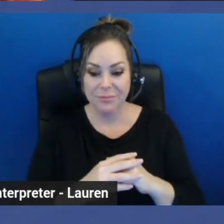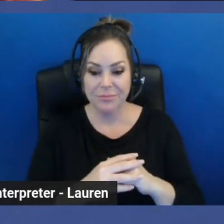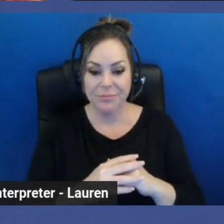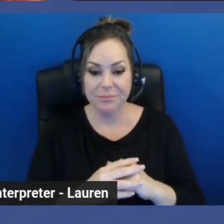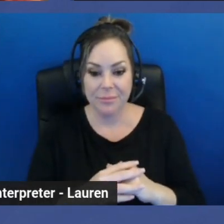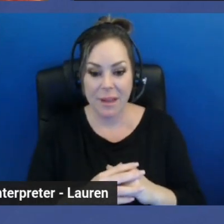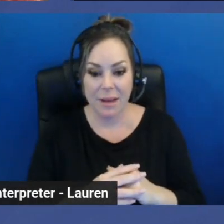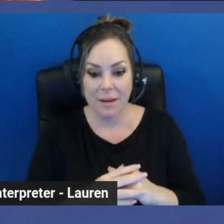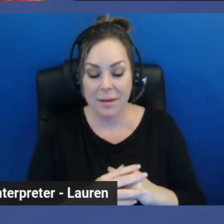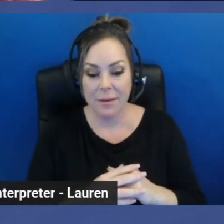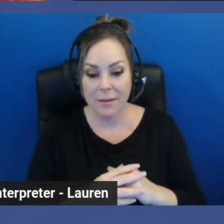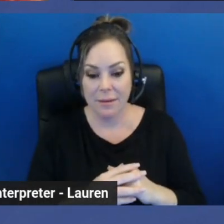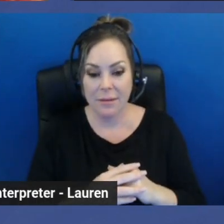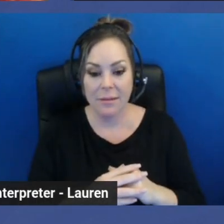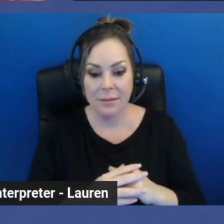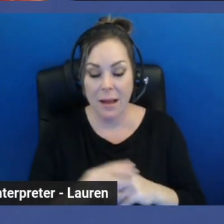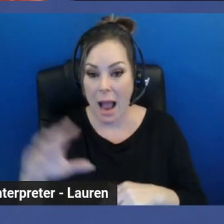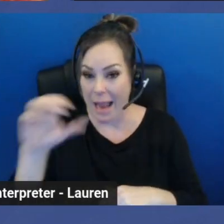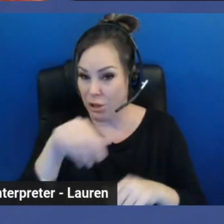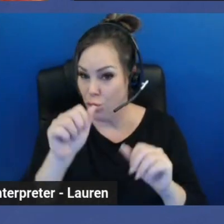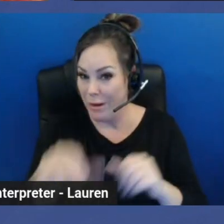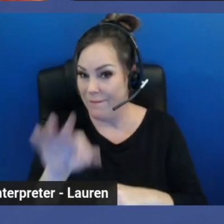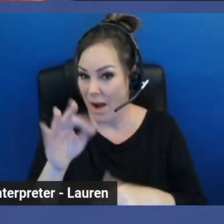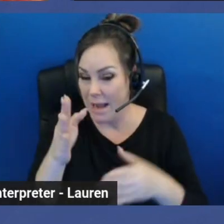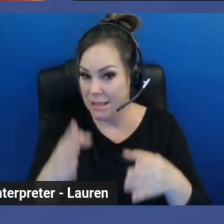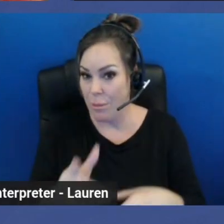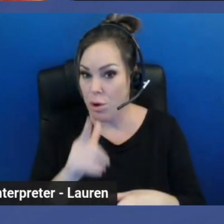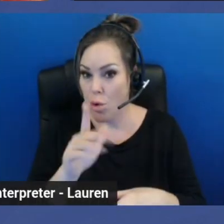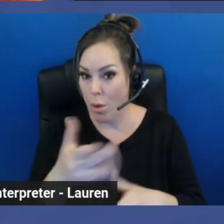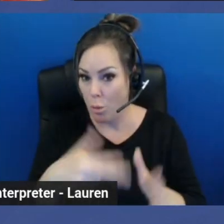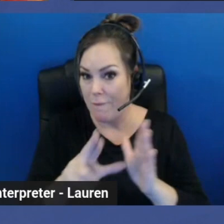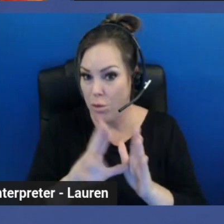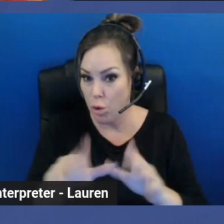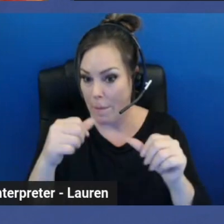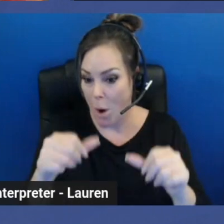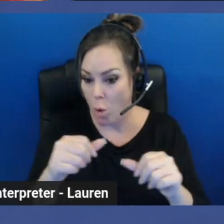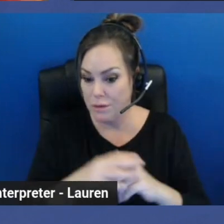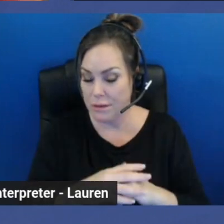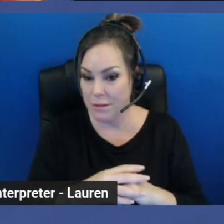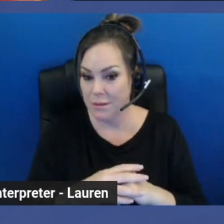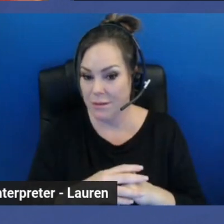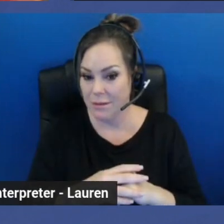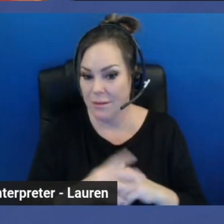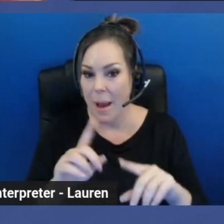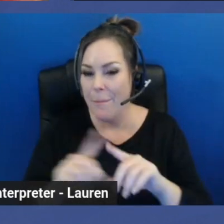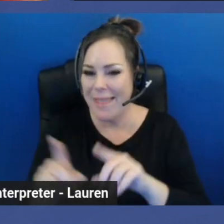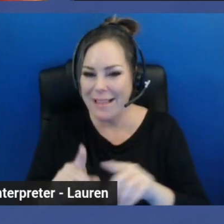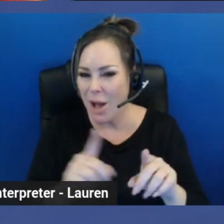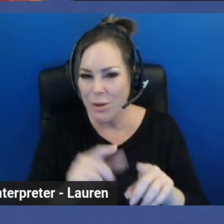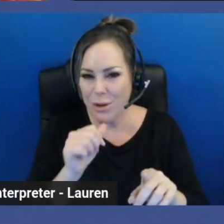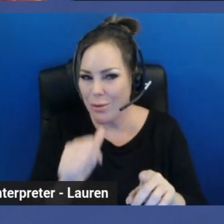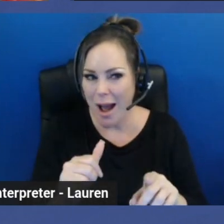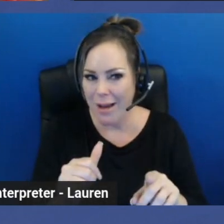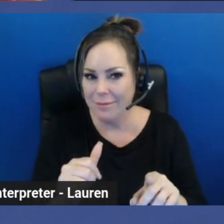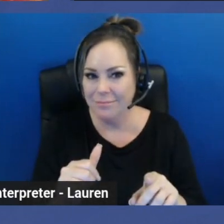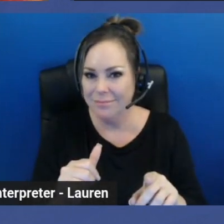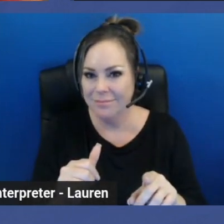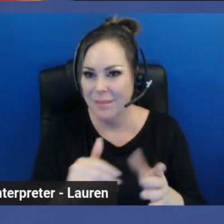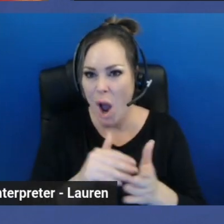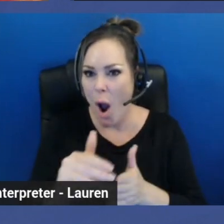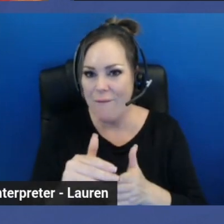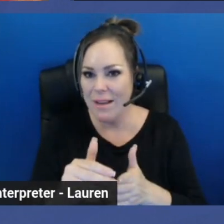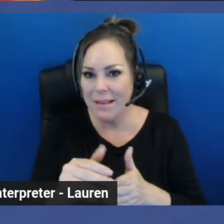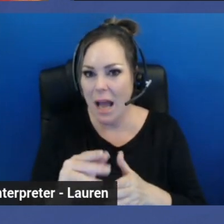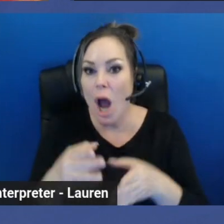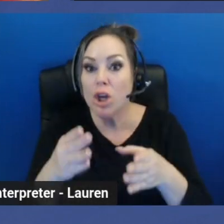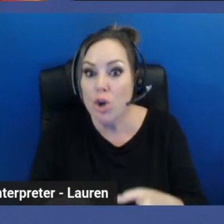and you can, I guess, find someone who will review your post, but that's also not often a